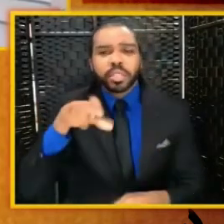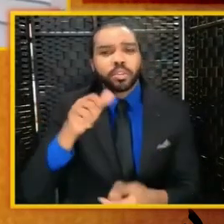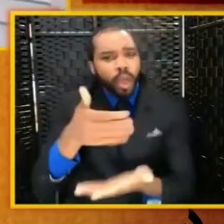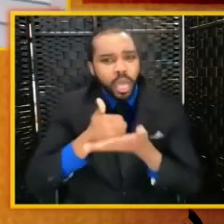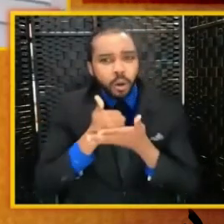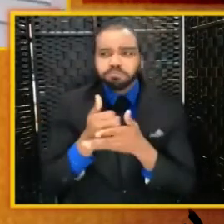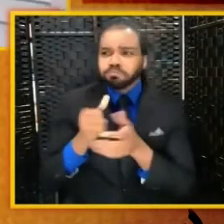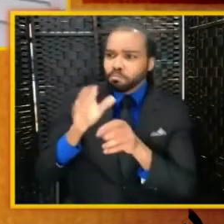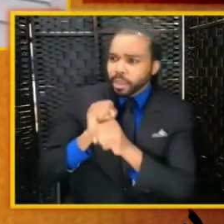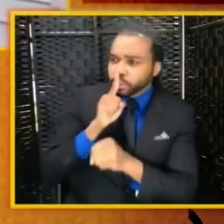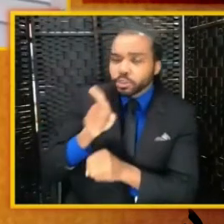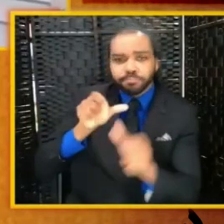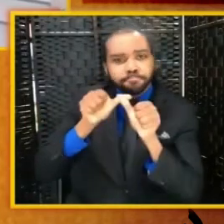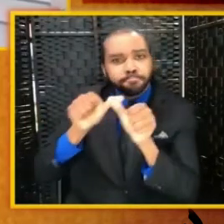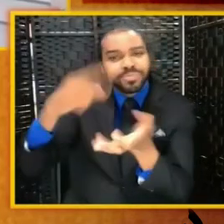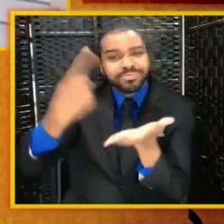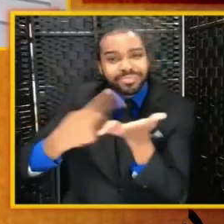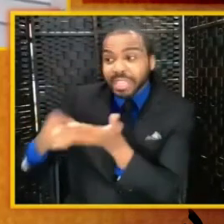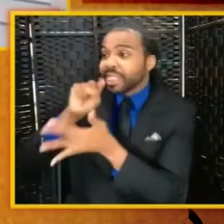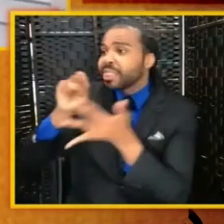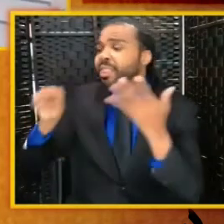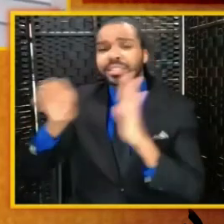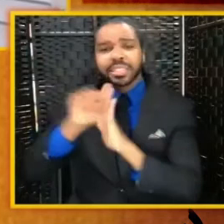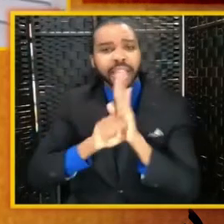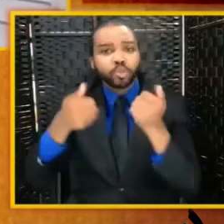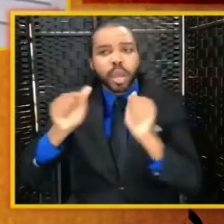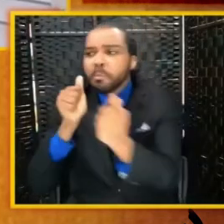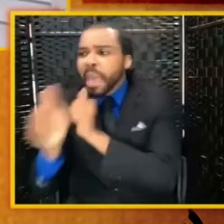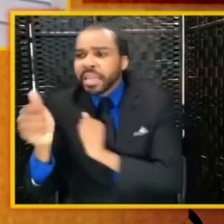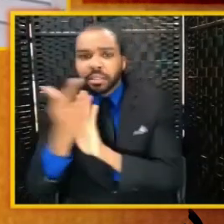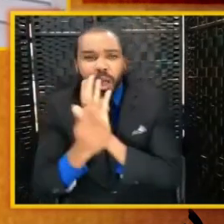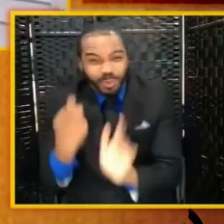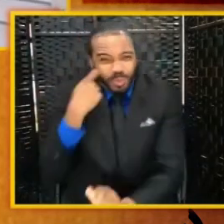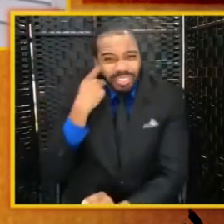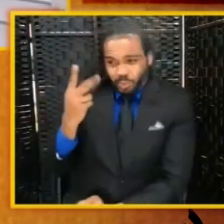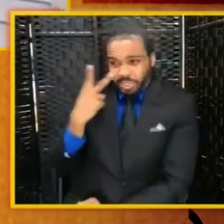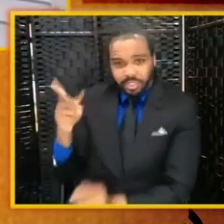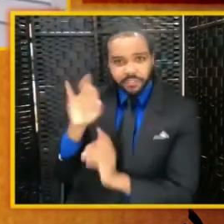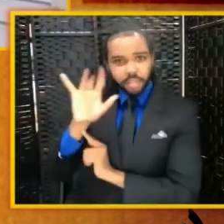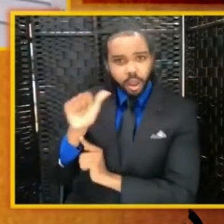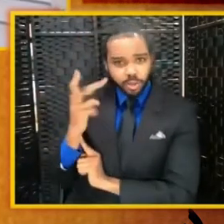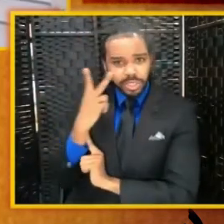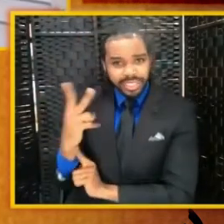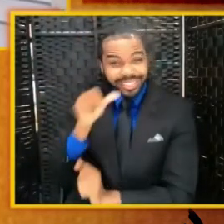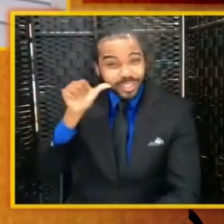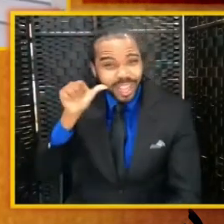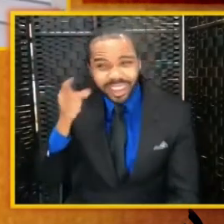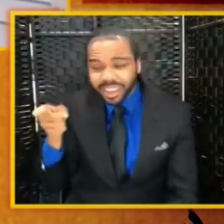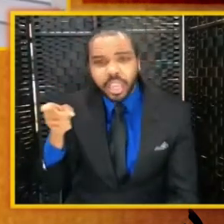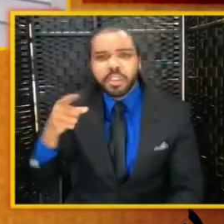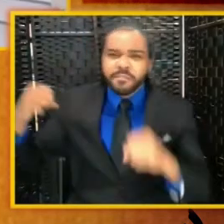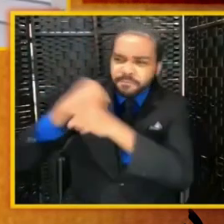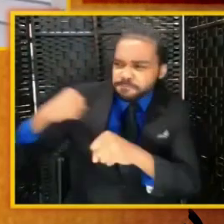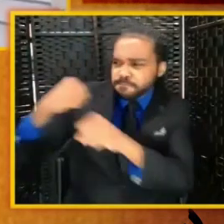continue to talk about the states that are trying to pass these bills, just like Florida did just yesterday. That we fight against those bills wherever they